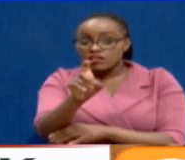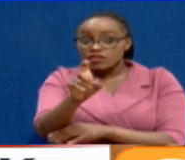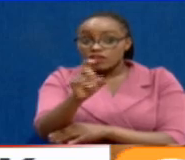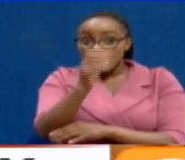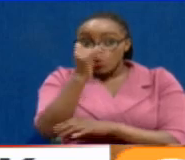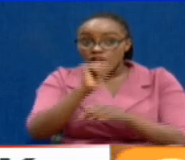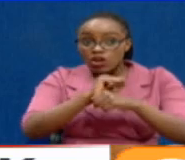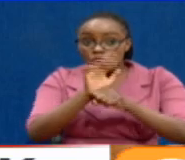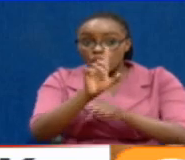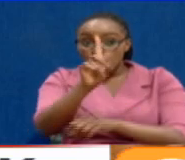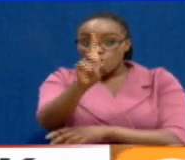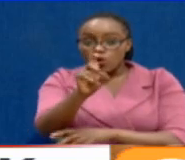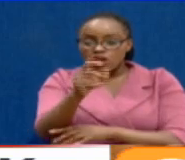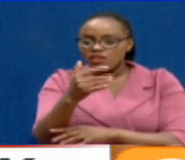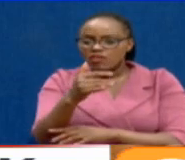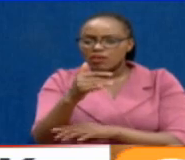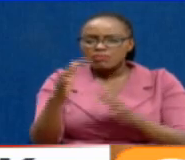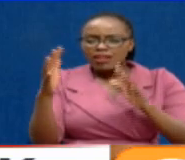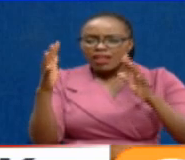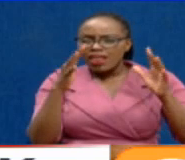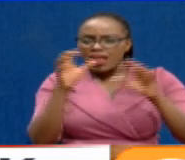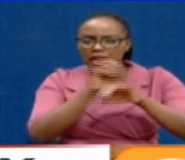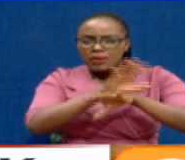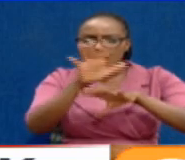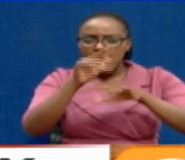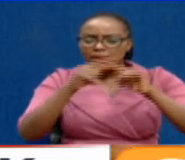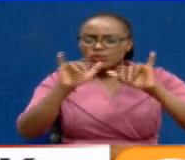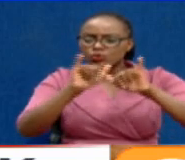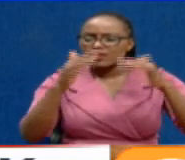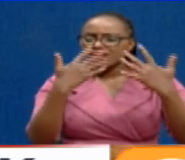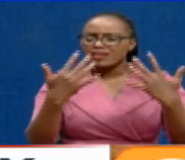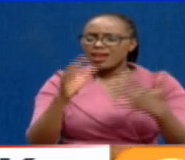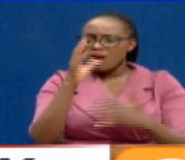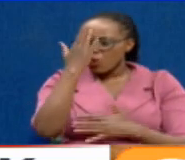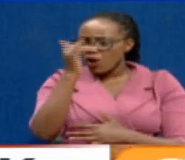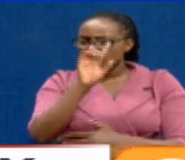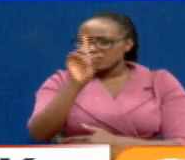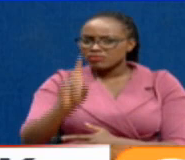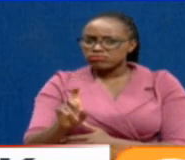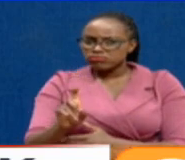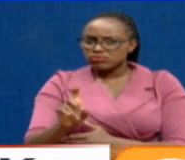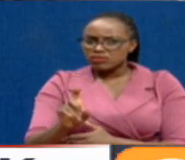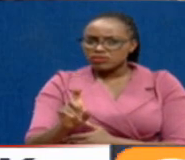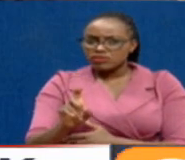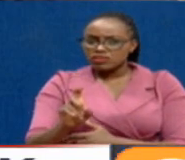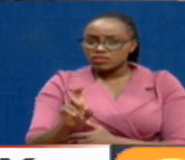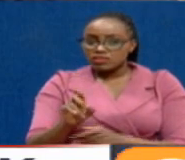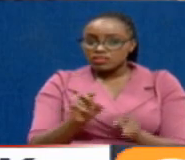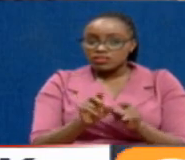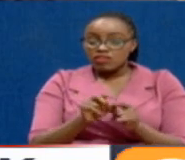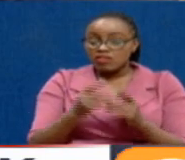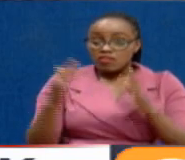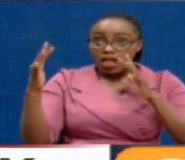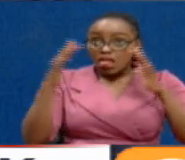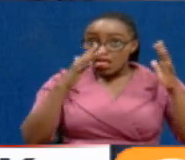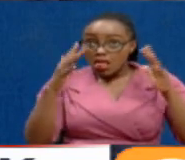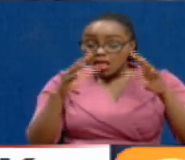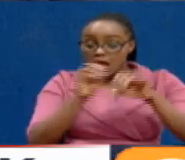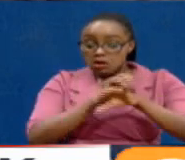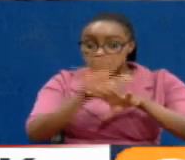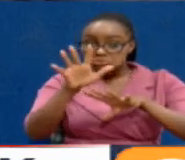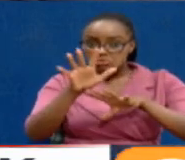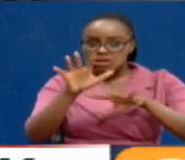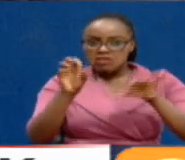why is the coronavirus not airborne? So, but why are we washing our hands? It is airborne, right? Droplets is not necessarily airborne. Okay. There